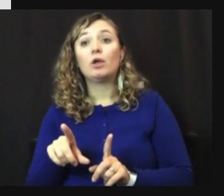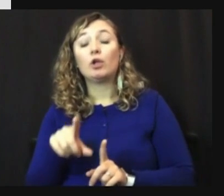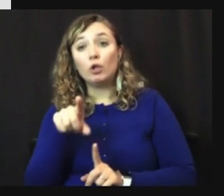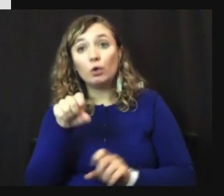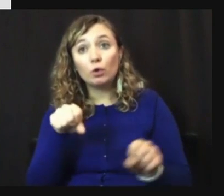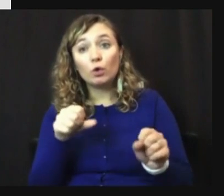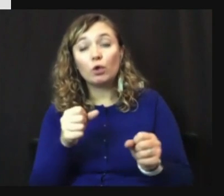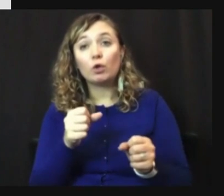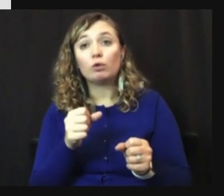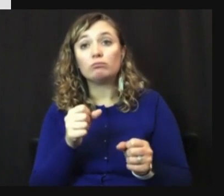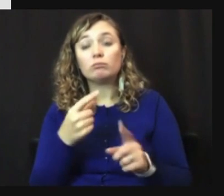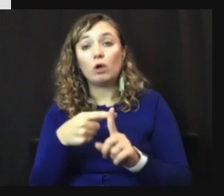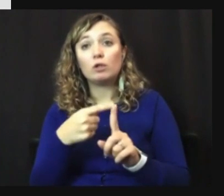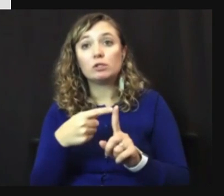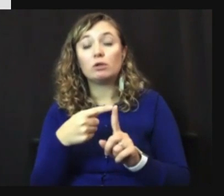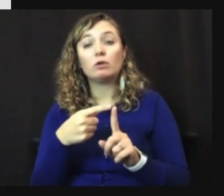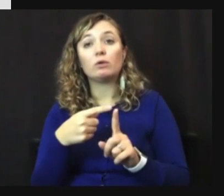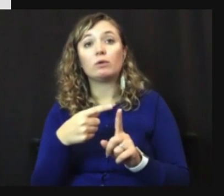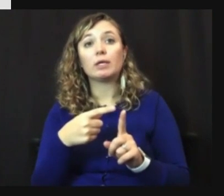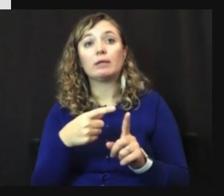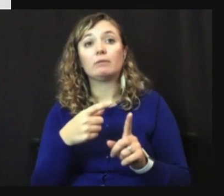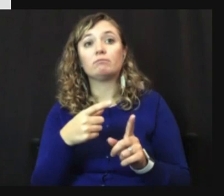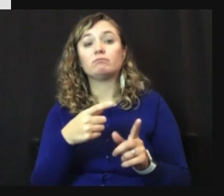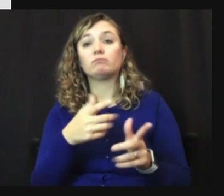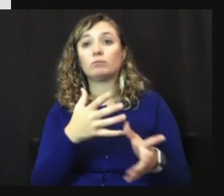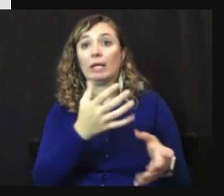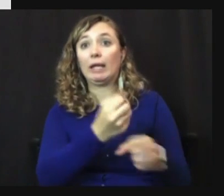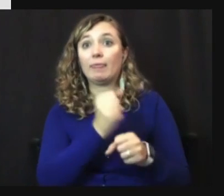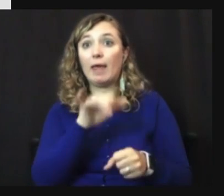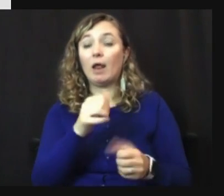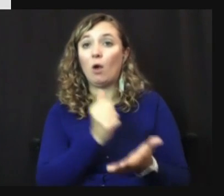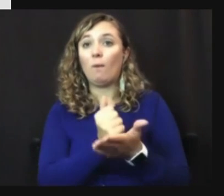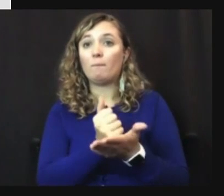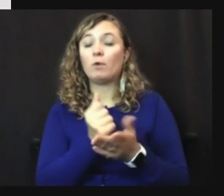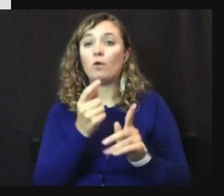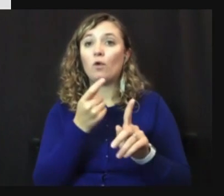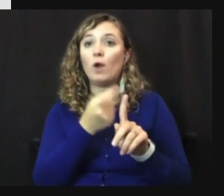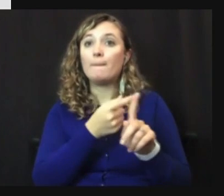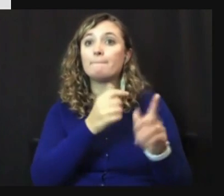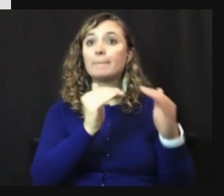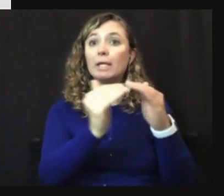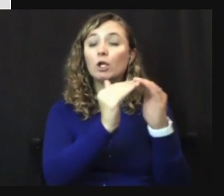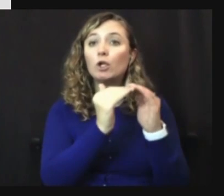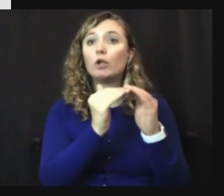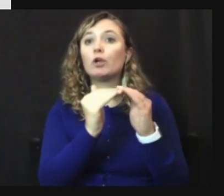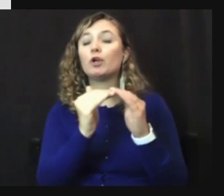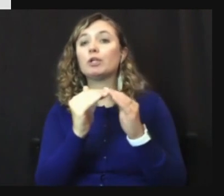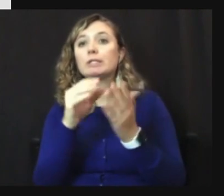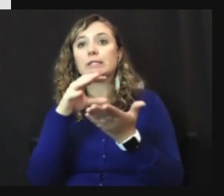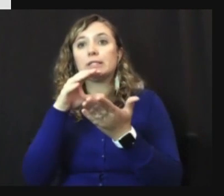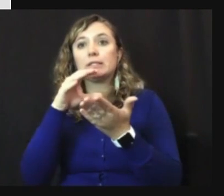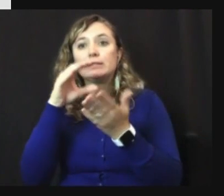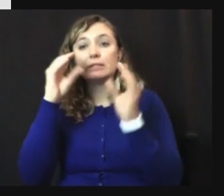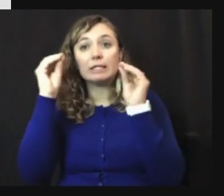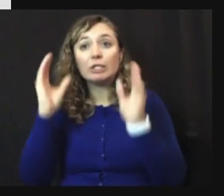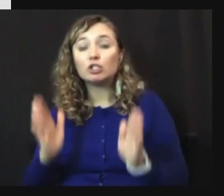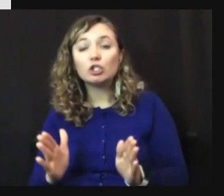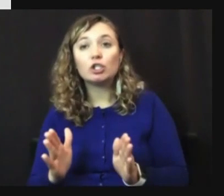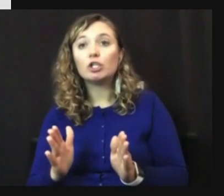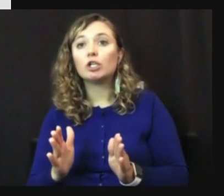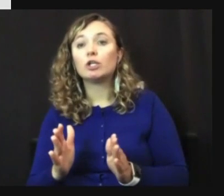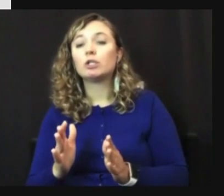get that help from your peers, from your friends, from your teachers, all of these